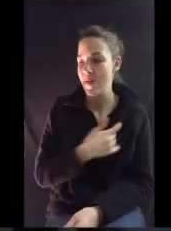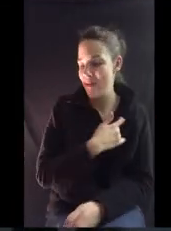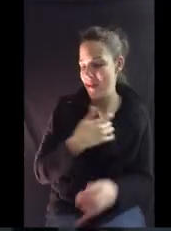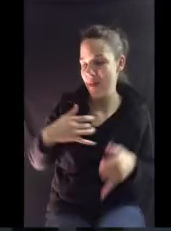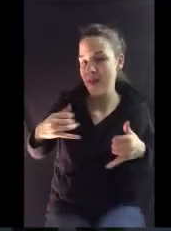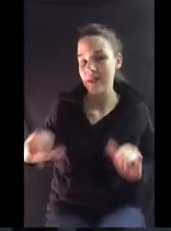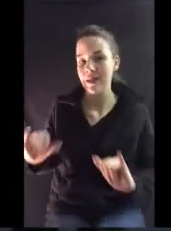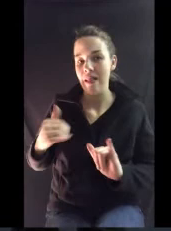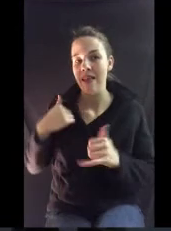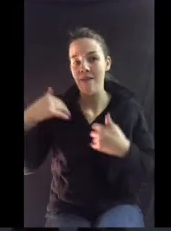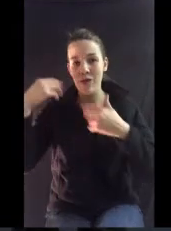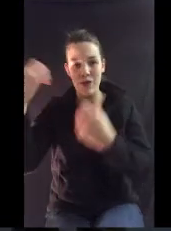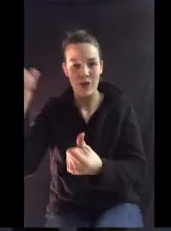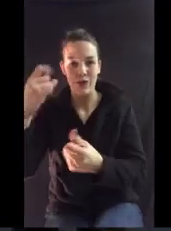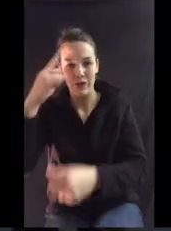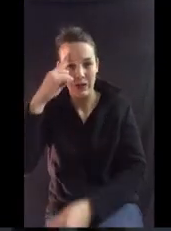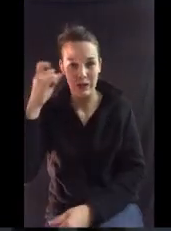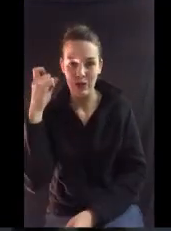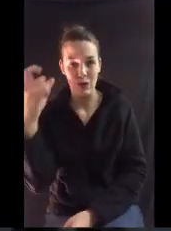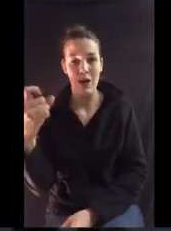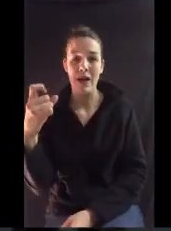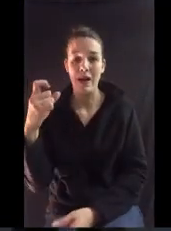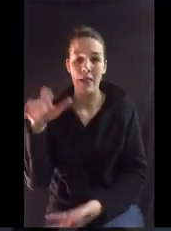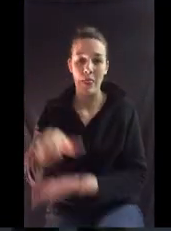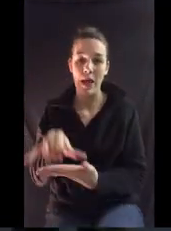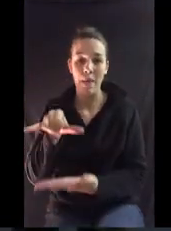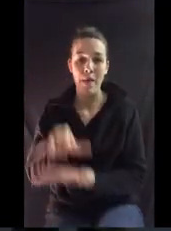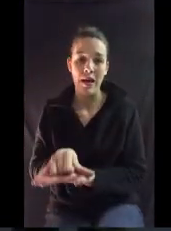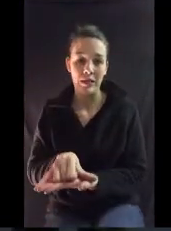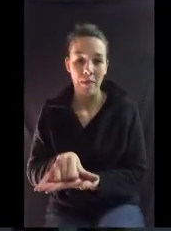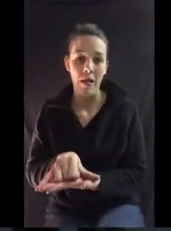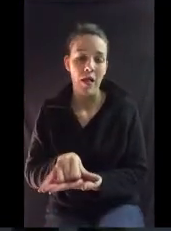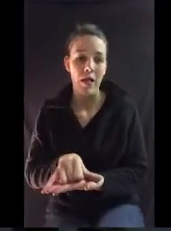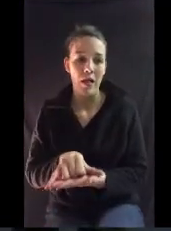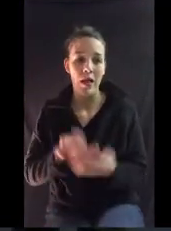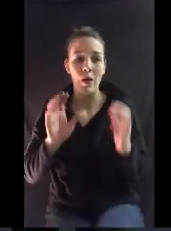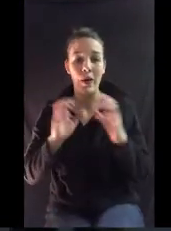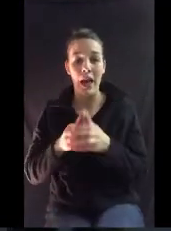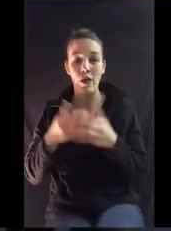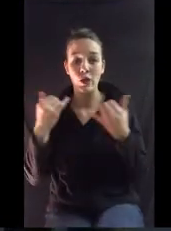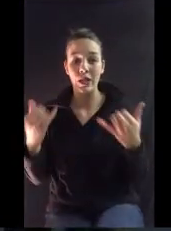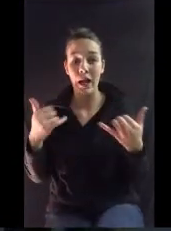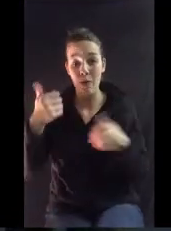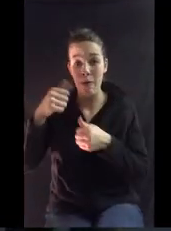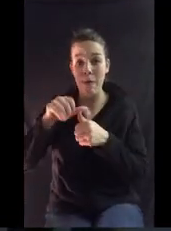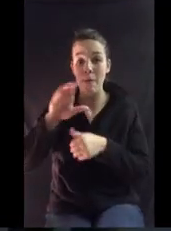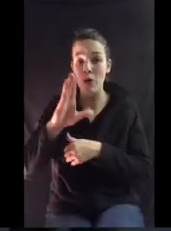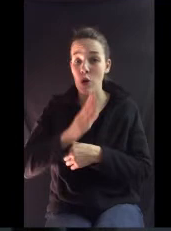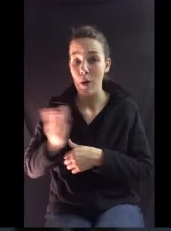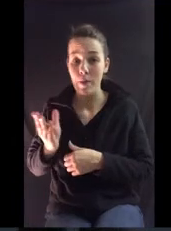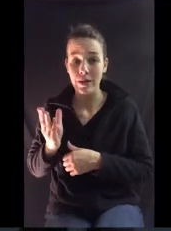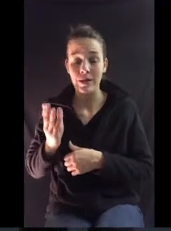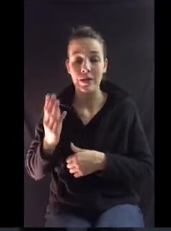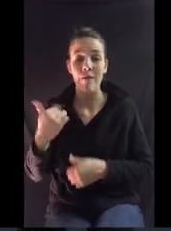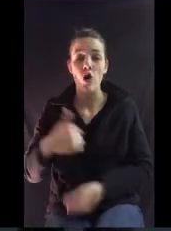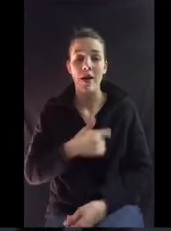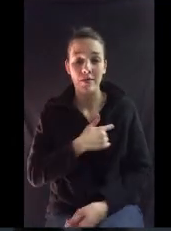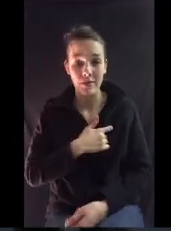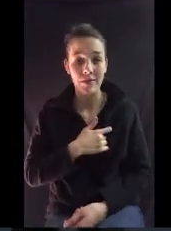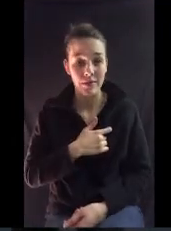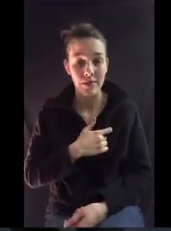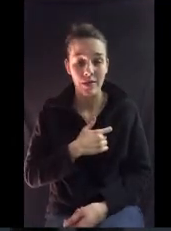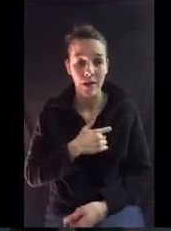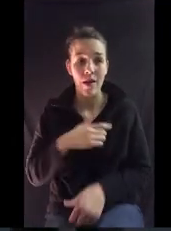loved. And so we still have the courage to dream the impossible. We gather today remembering your